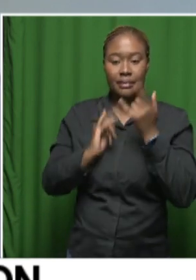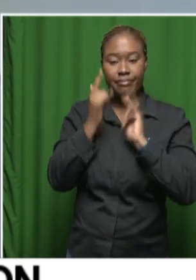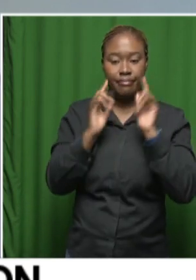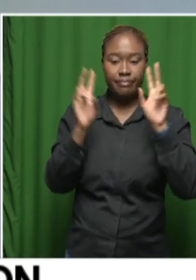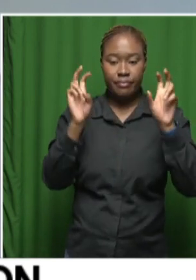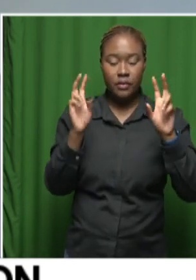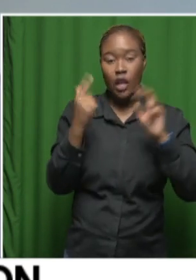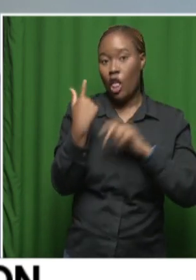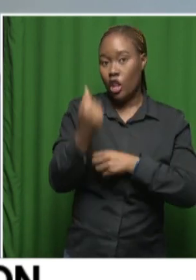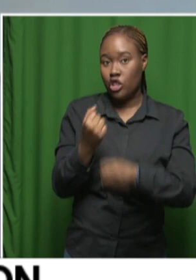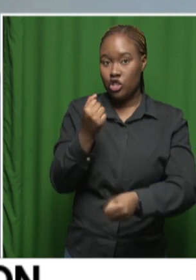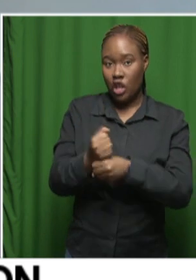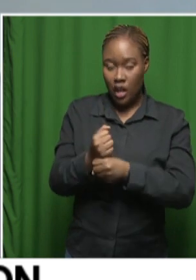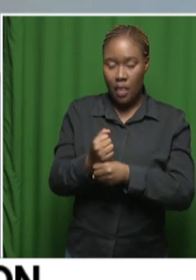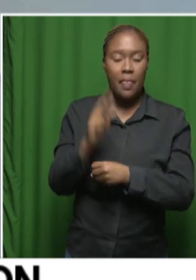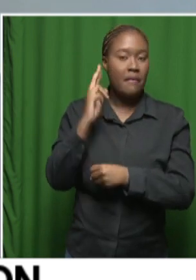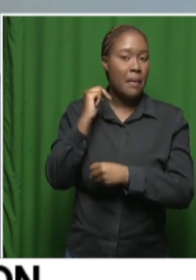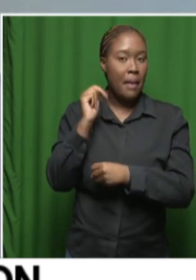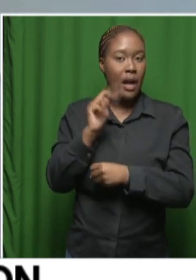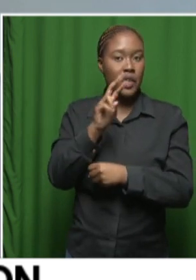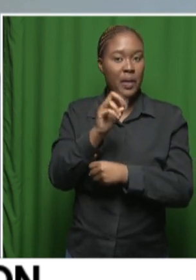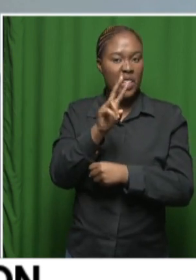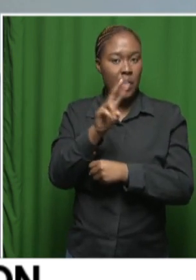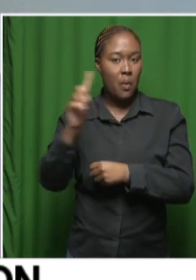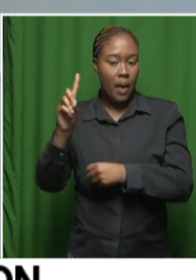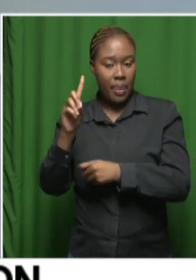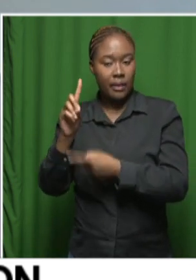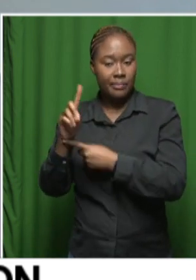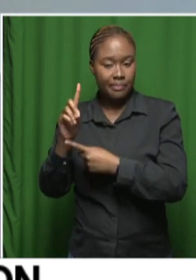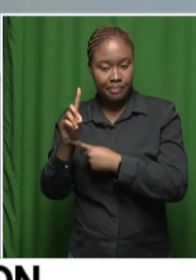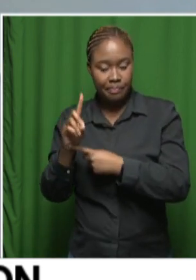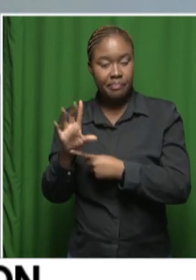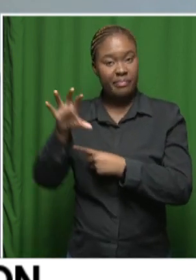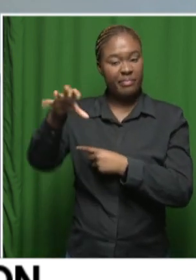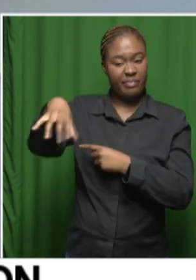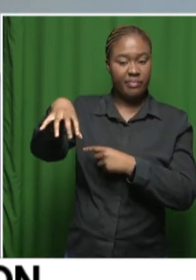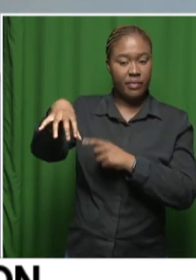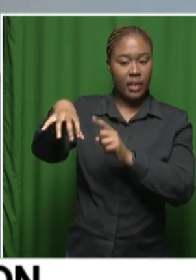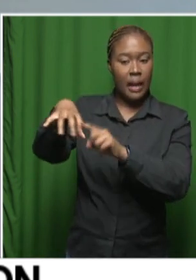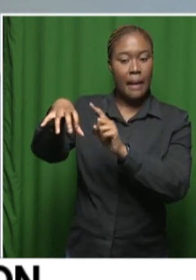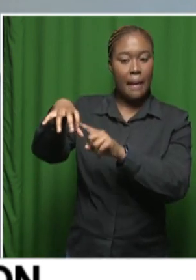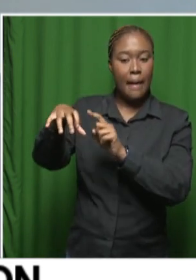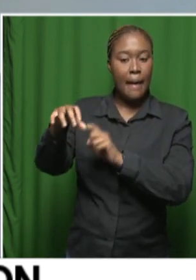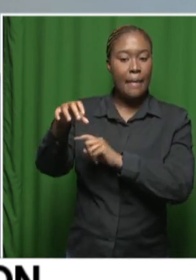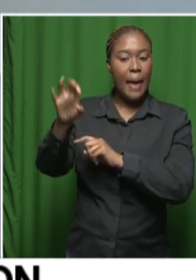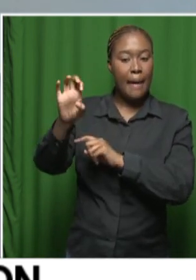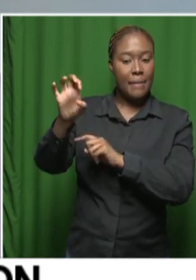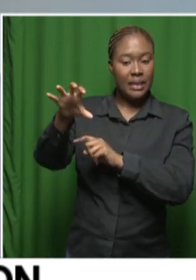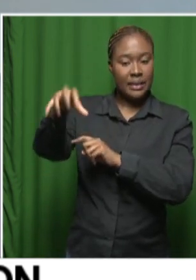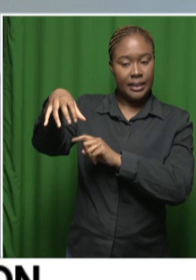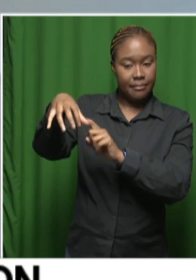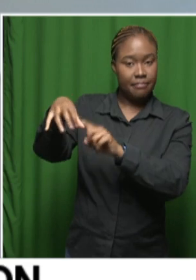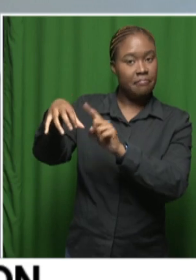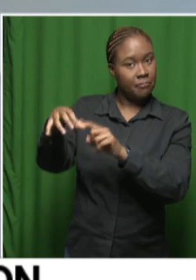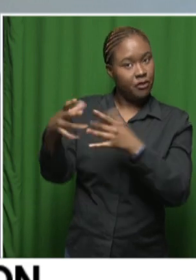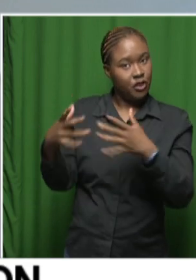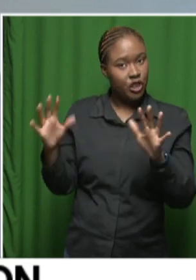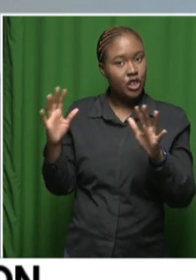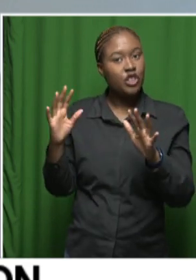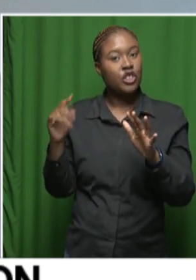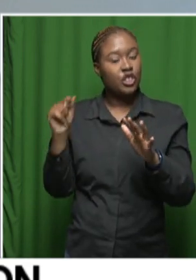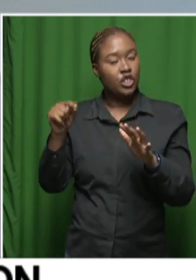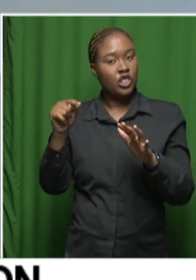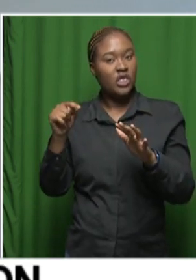November 2021, the embassy actually had a biennial event where